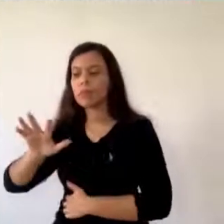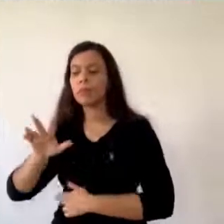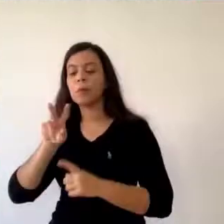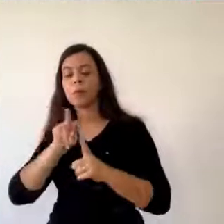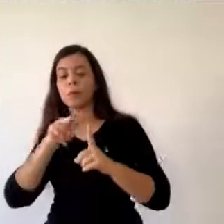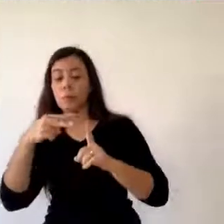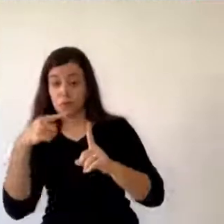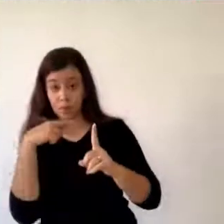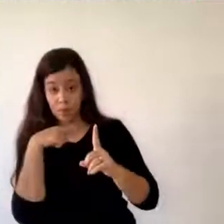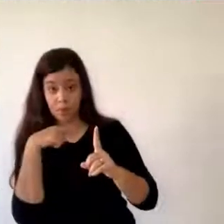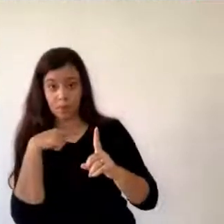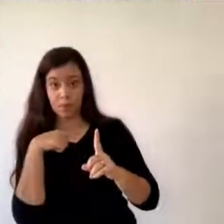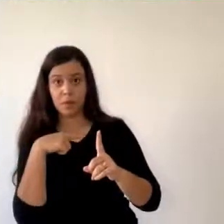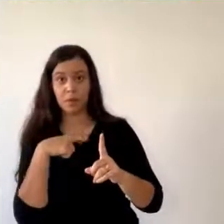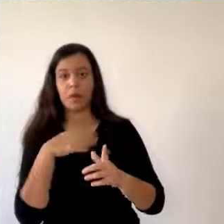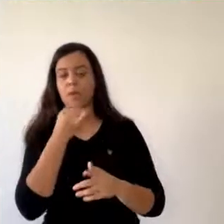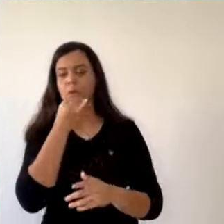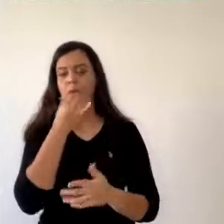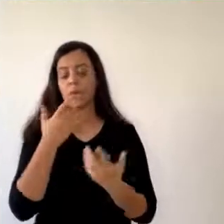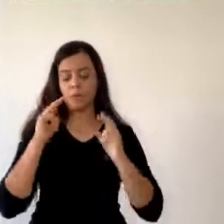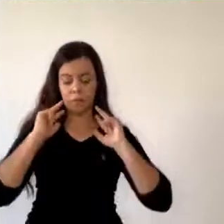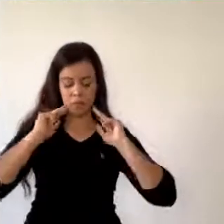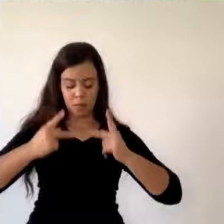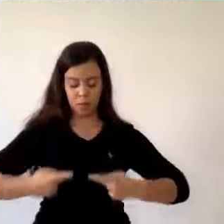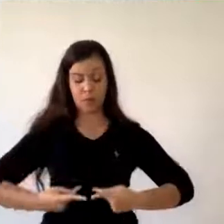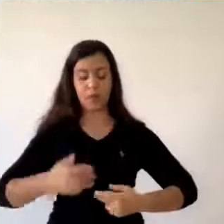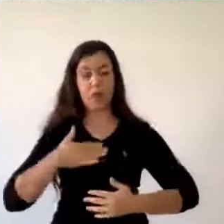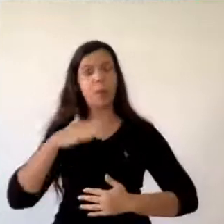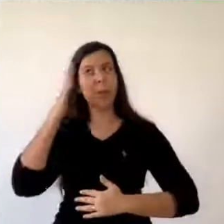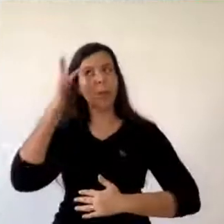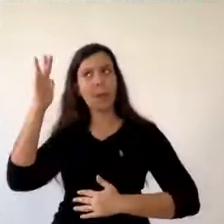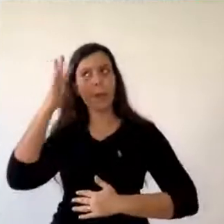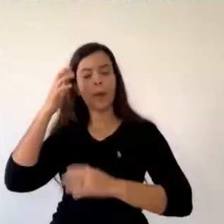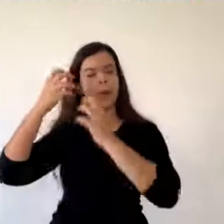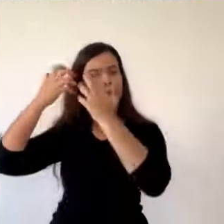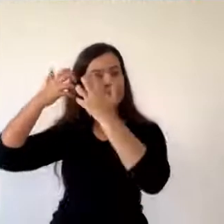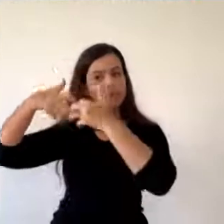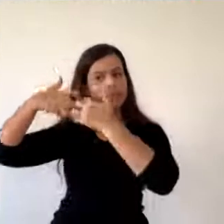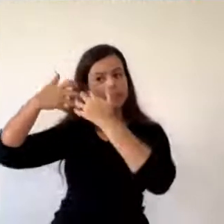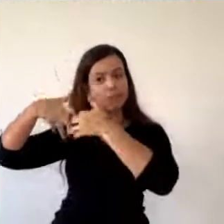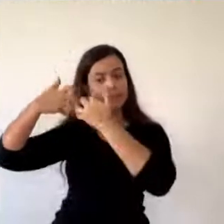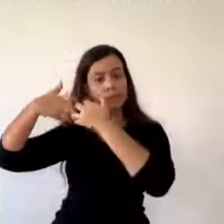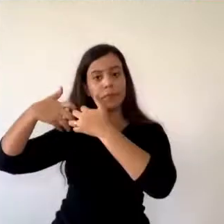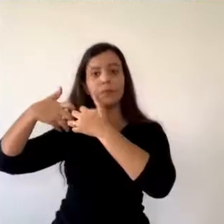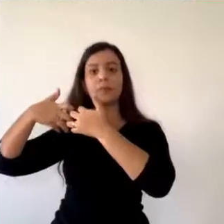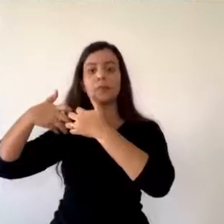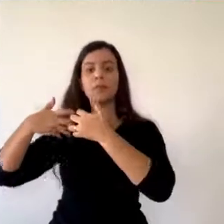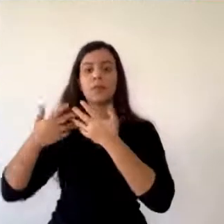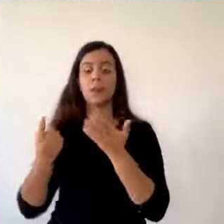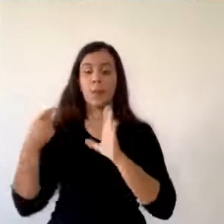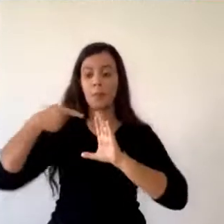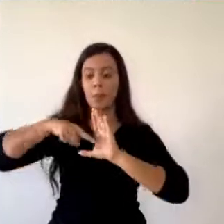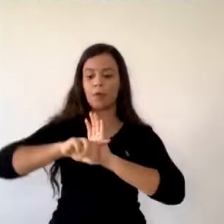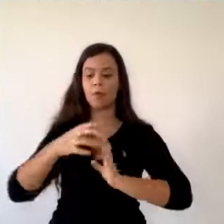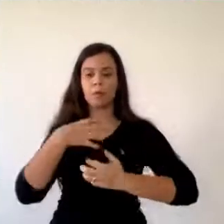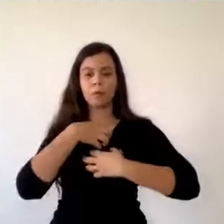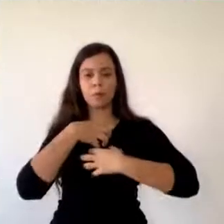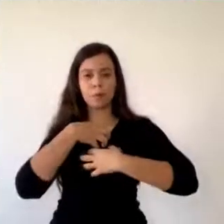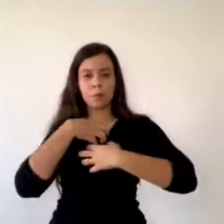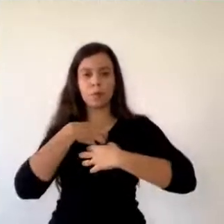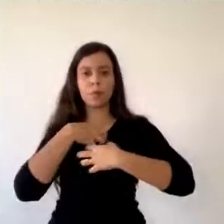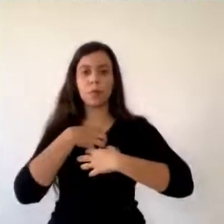We see everything in very rational ways. We have this